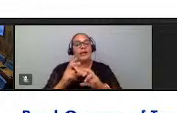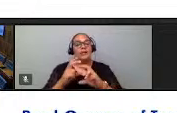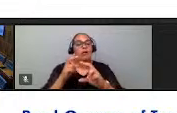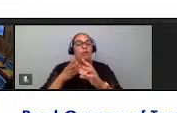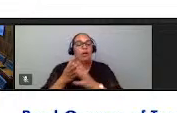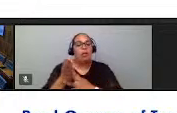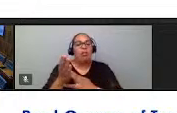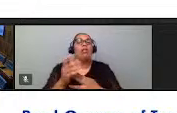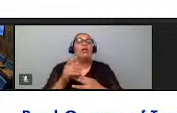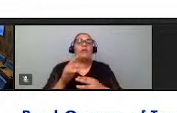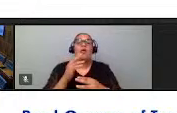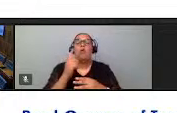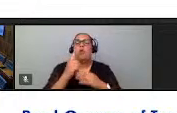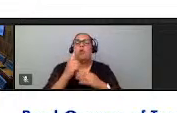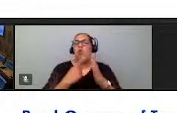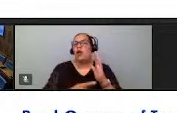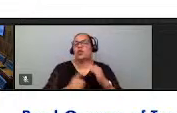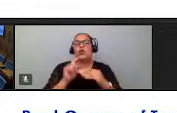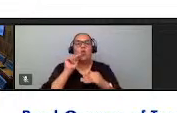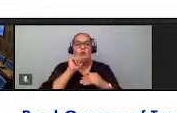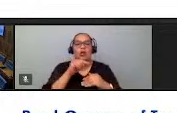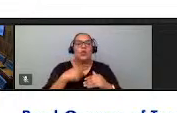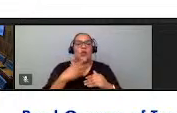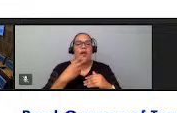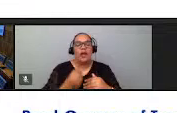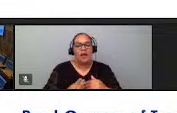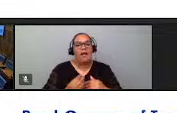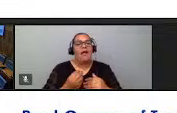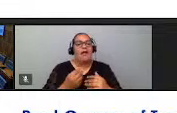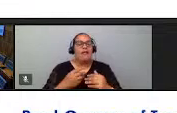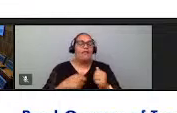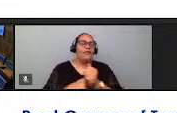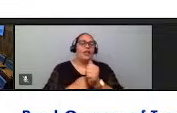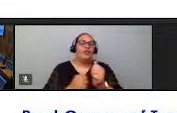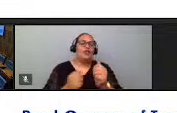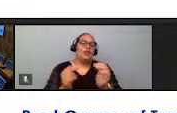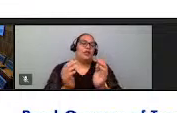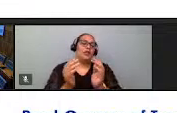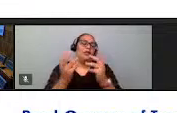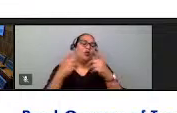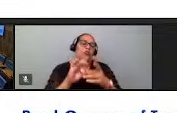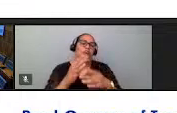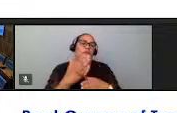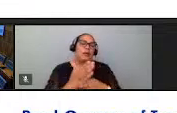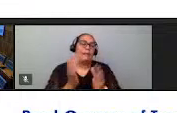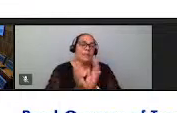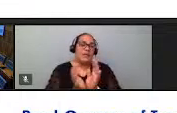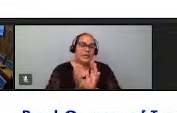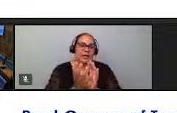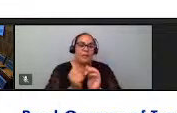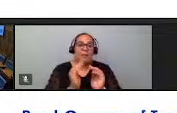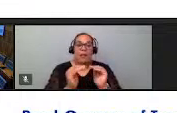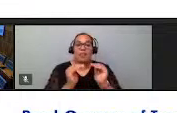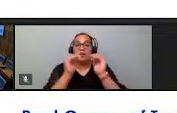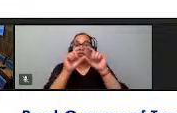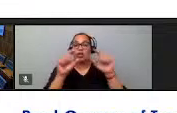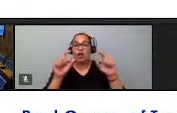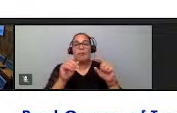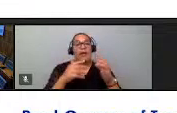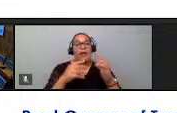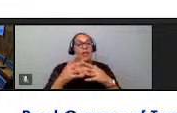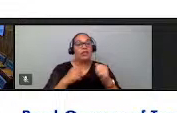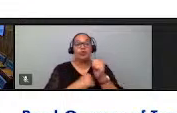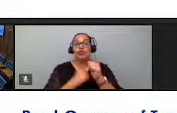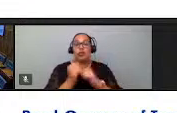at least once a quarter we have strategy coordination meetings so on the top of the list it's not necessarily in any order